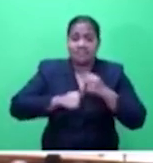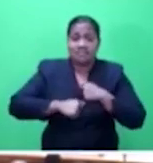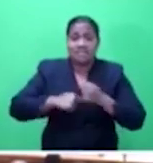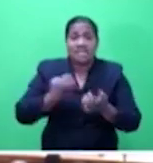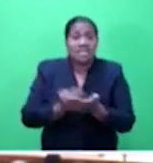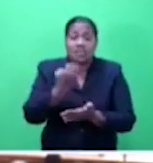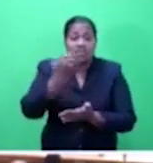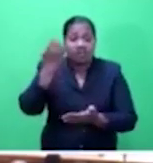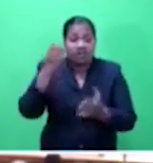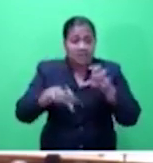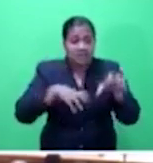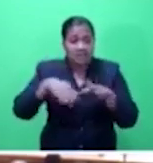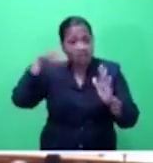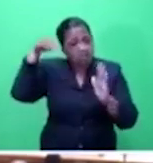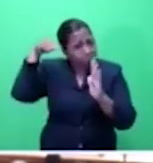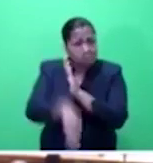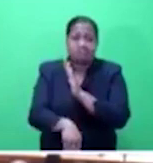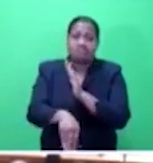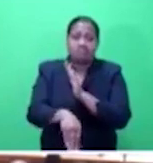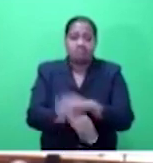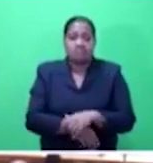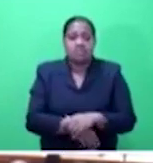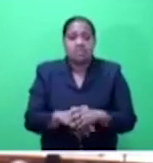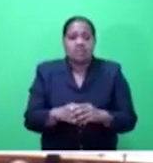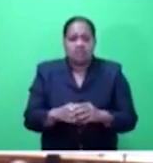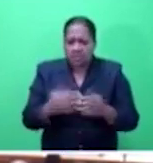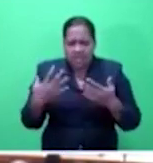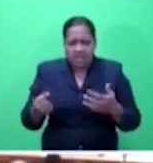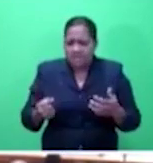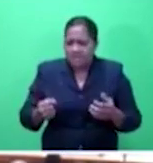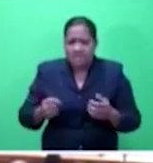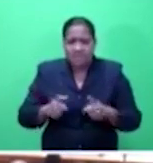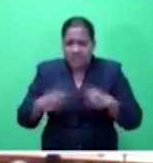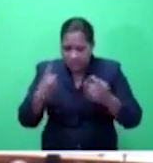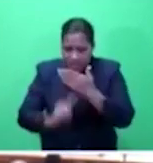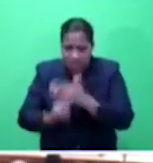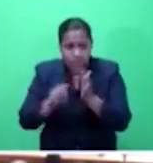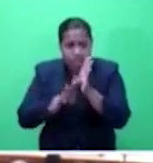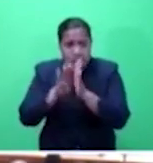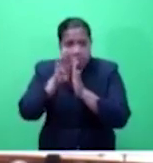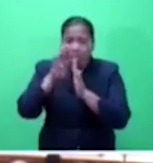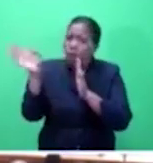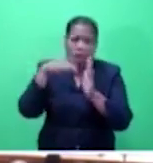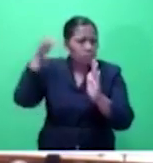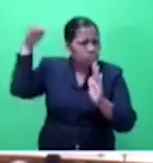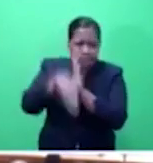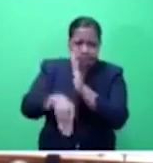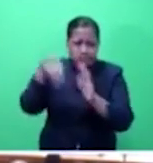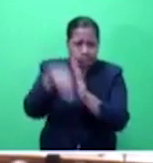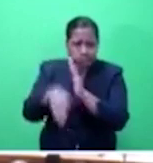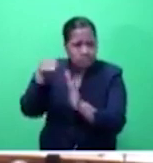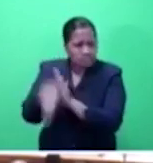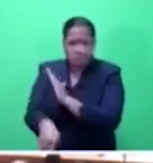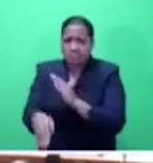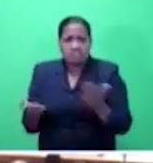halt. We're likely to see a massive loss in productivity, the weakening of our domestic supply chains, and a double-digit